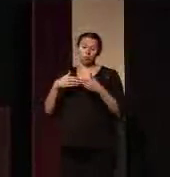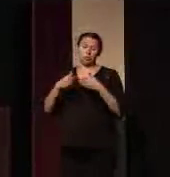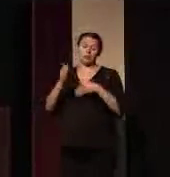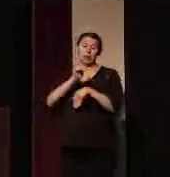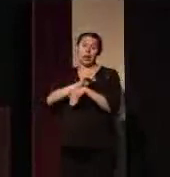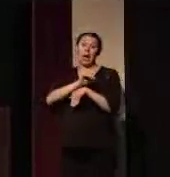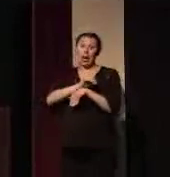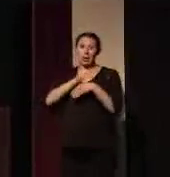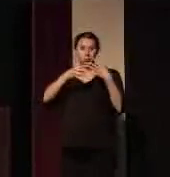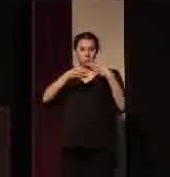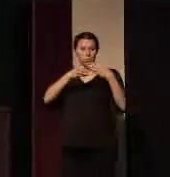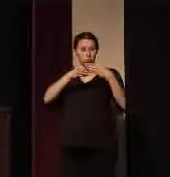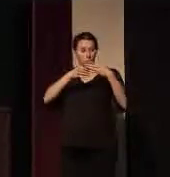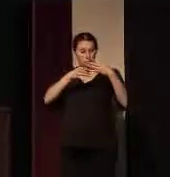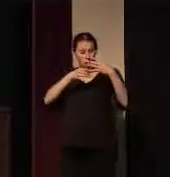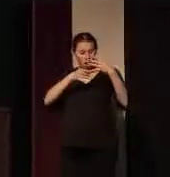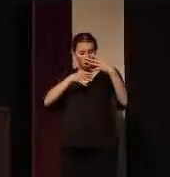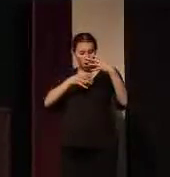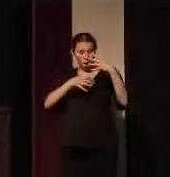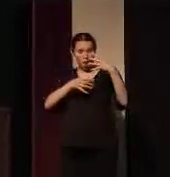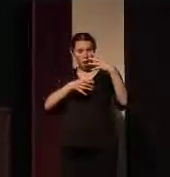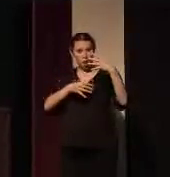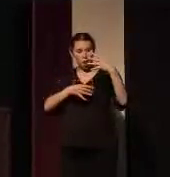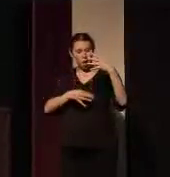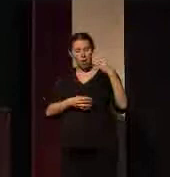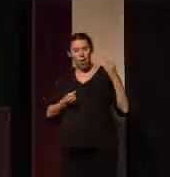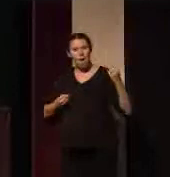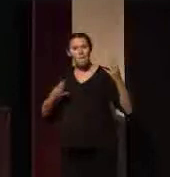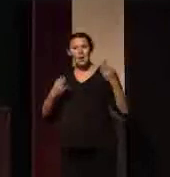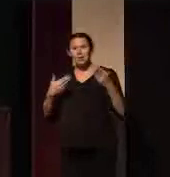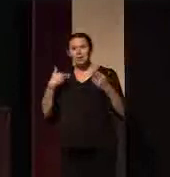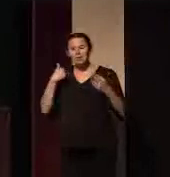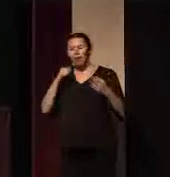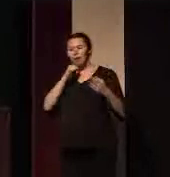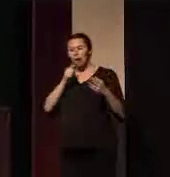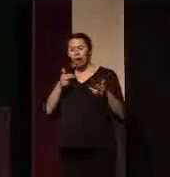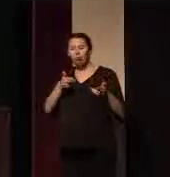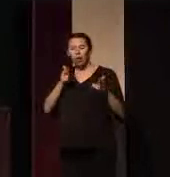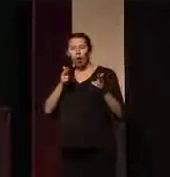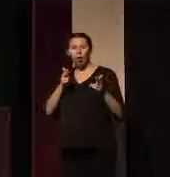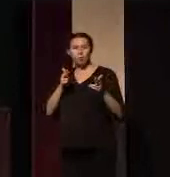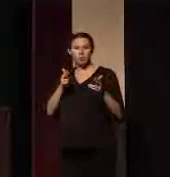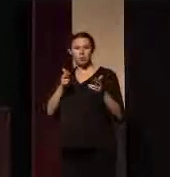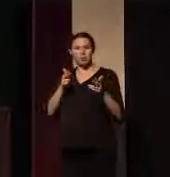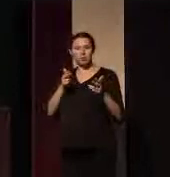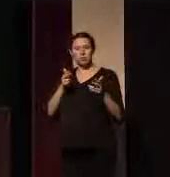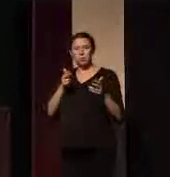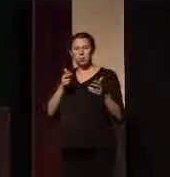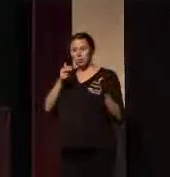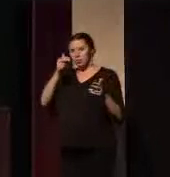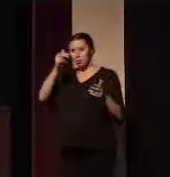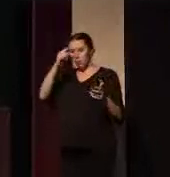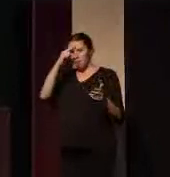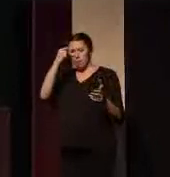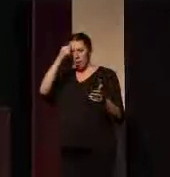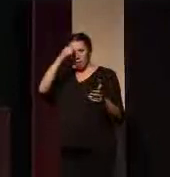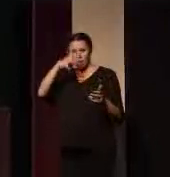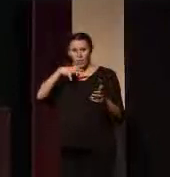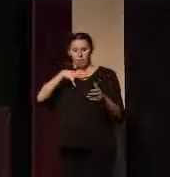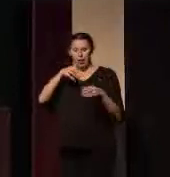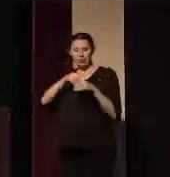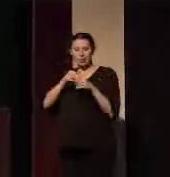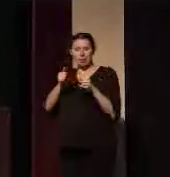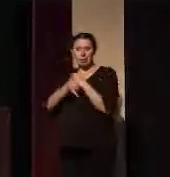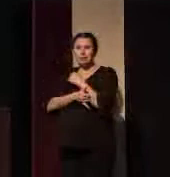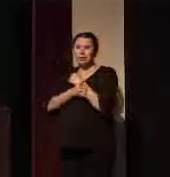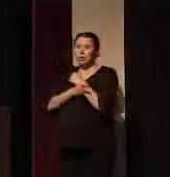listing the many unarmed young African Americans who have been shot and killed in this country by vigilantes or police. I hope we can all